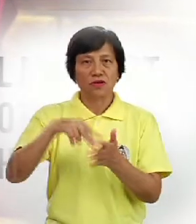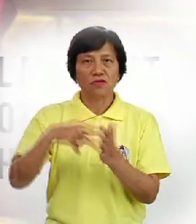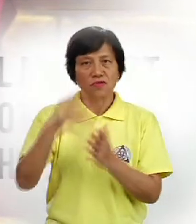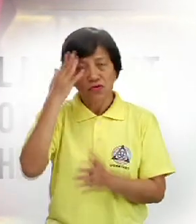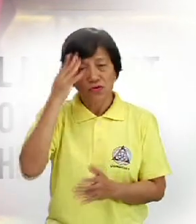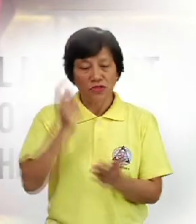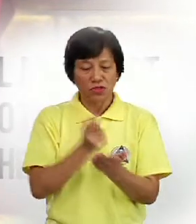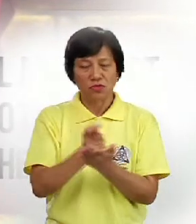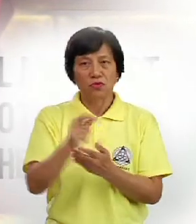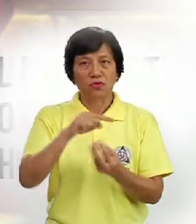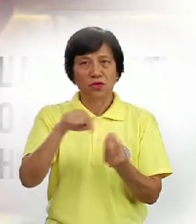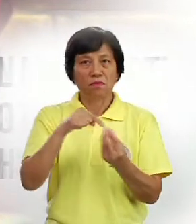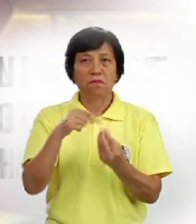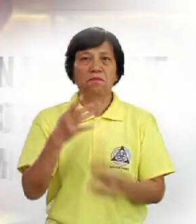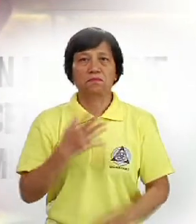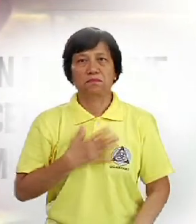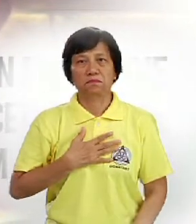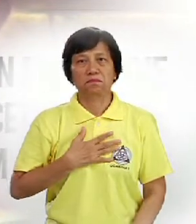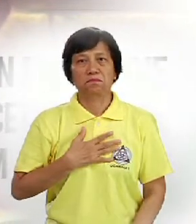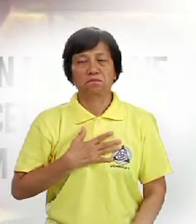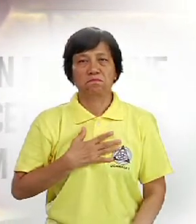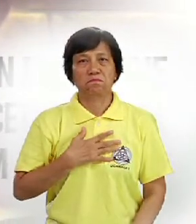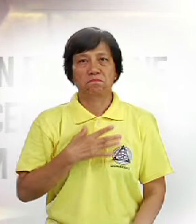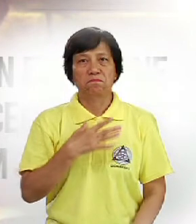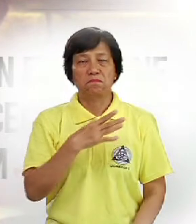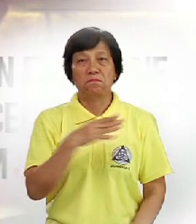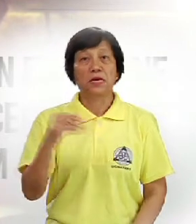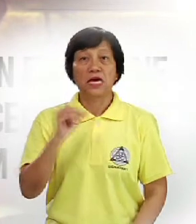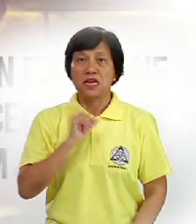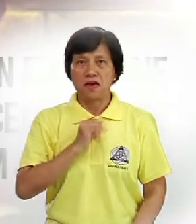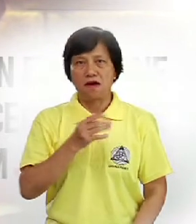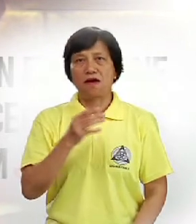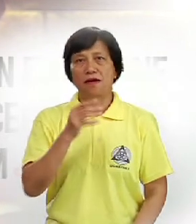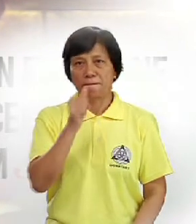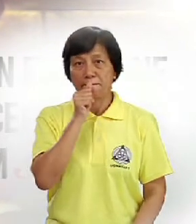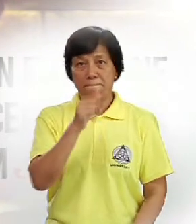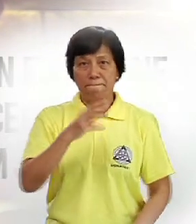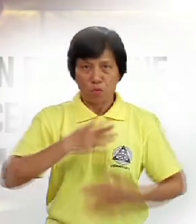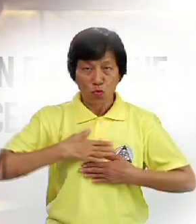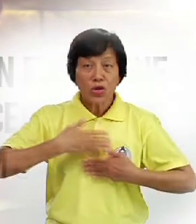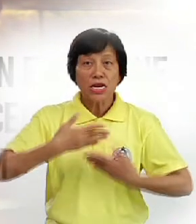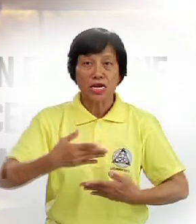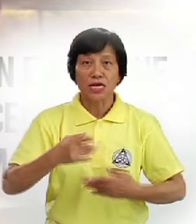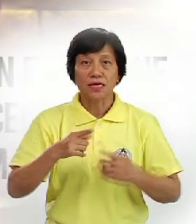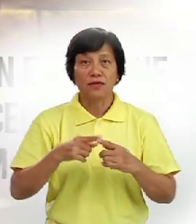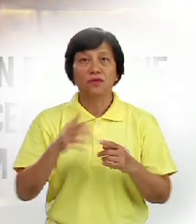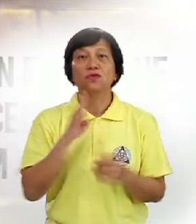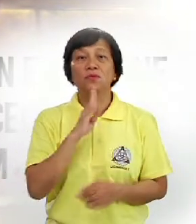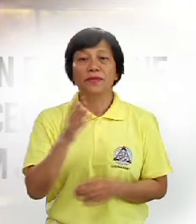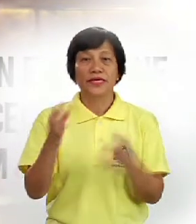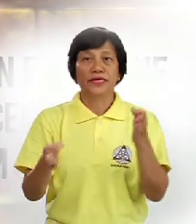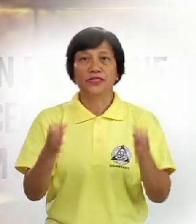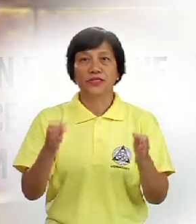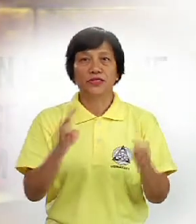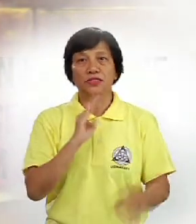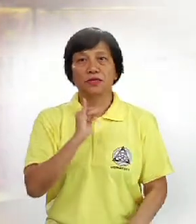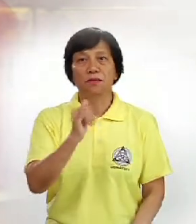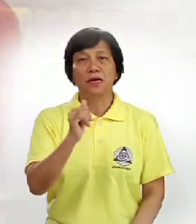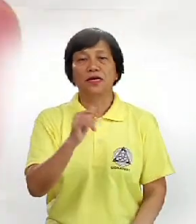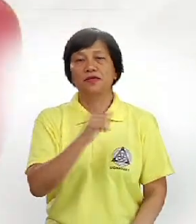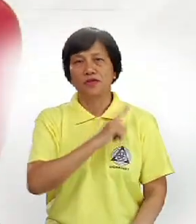about me. And I am willing to be judged by the